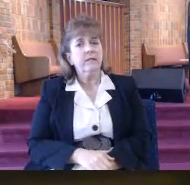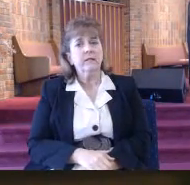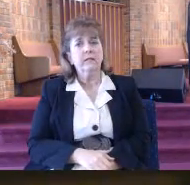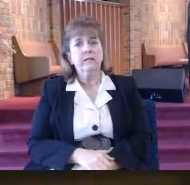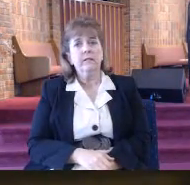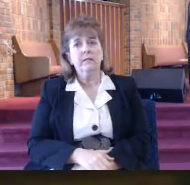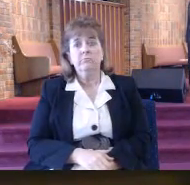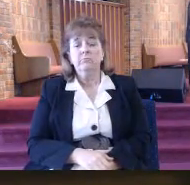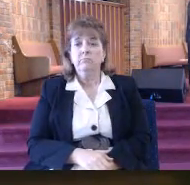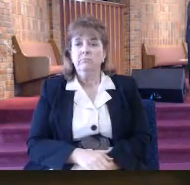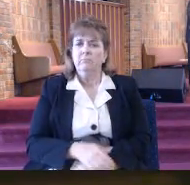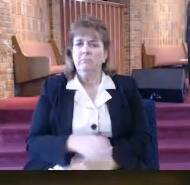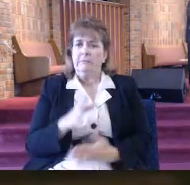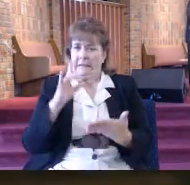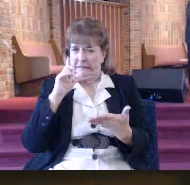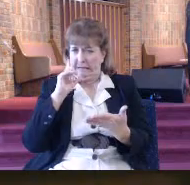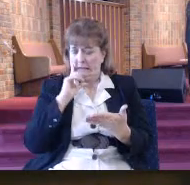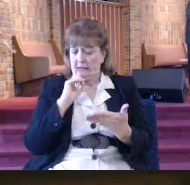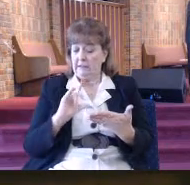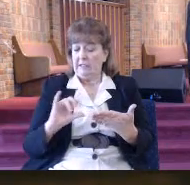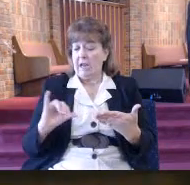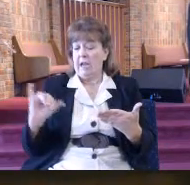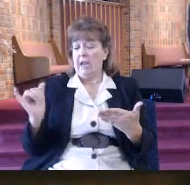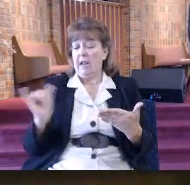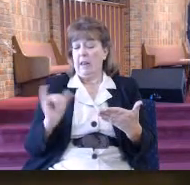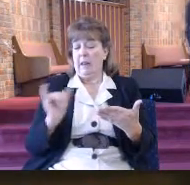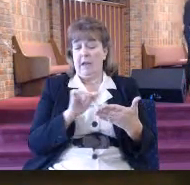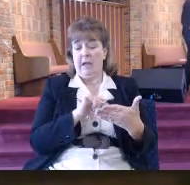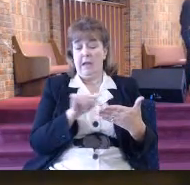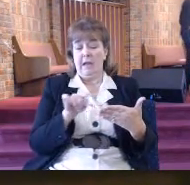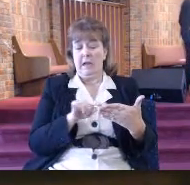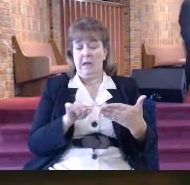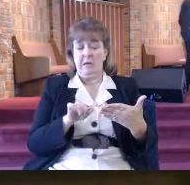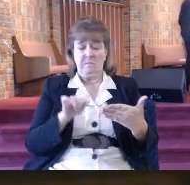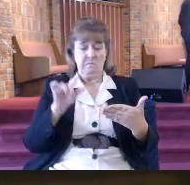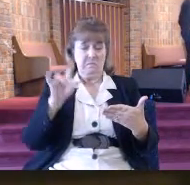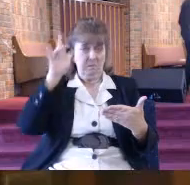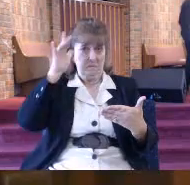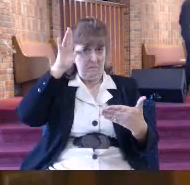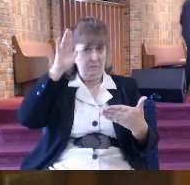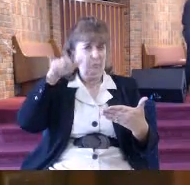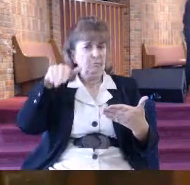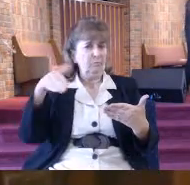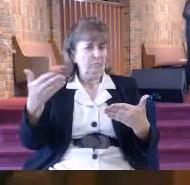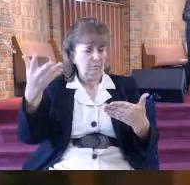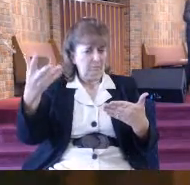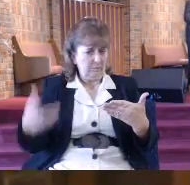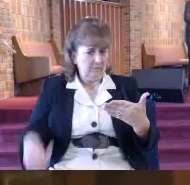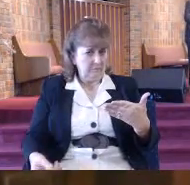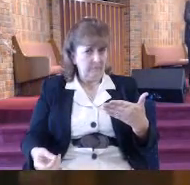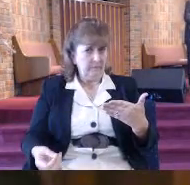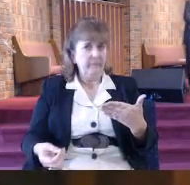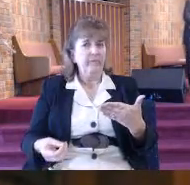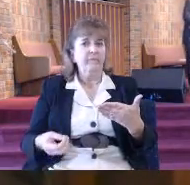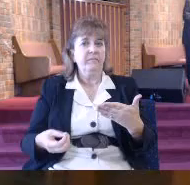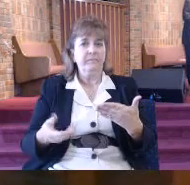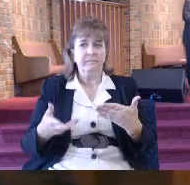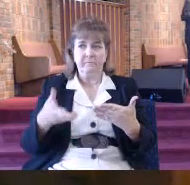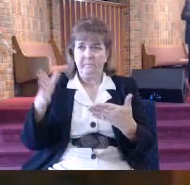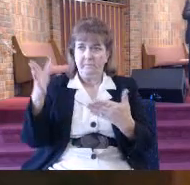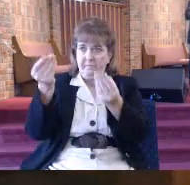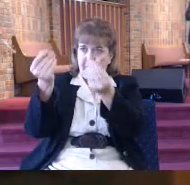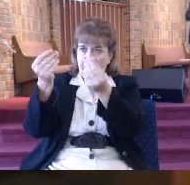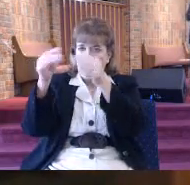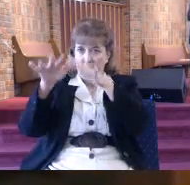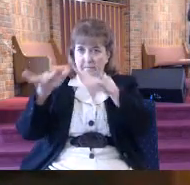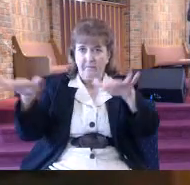If we're reading between the lines, the father is dead, the estate has been left, and